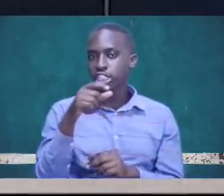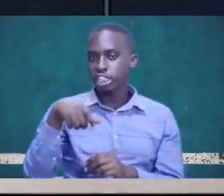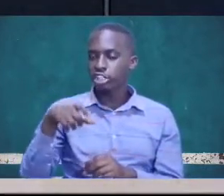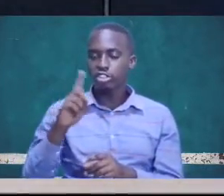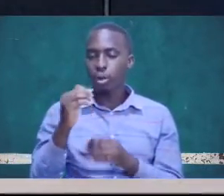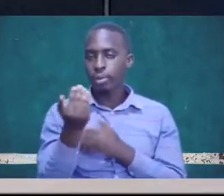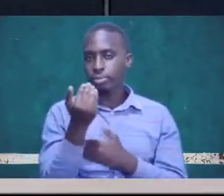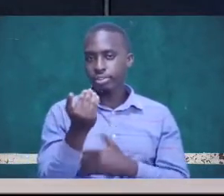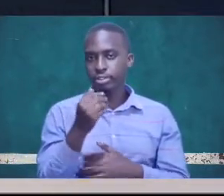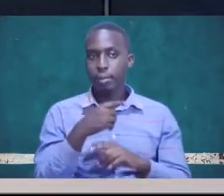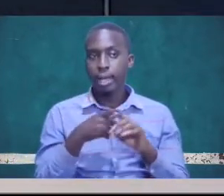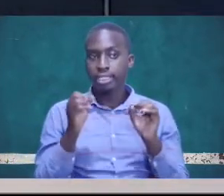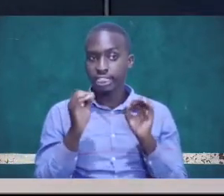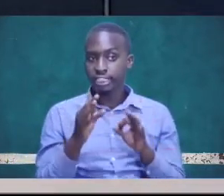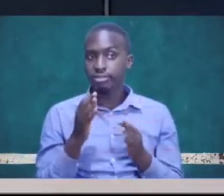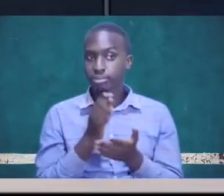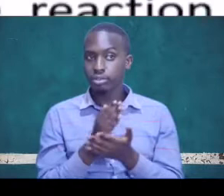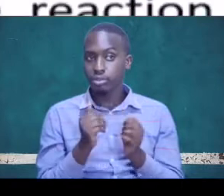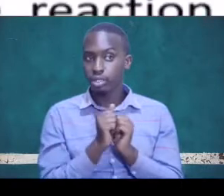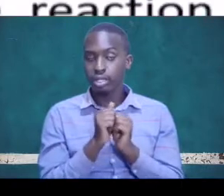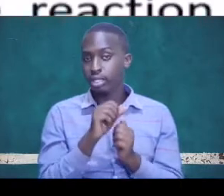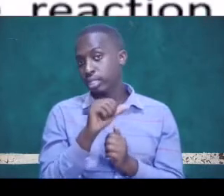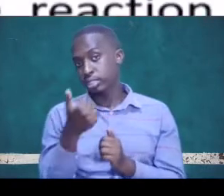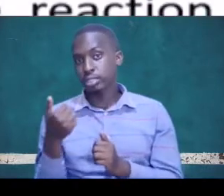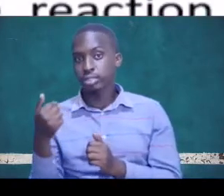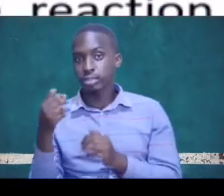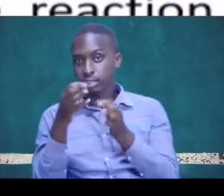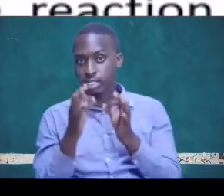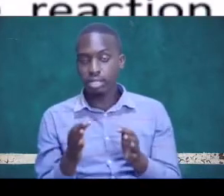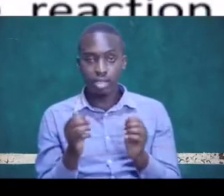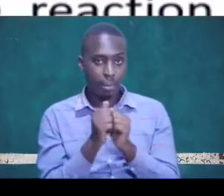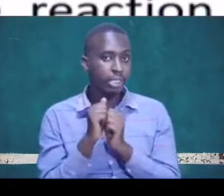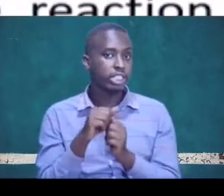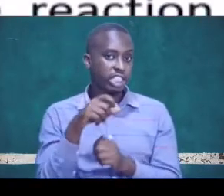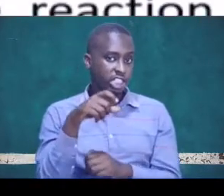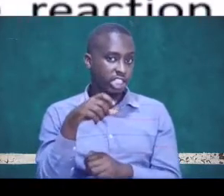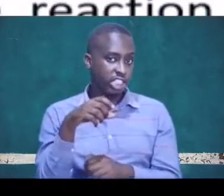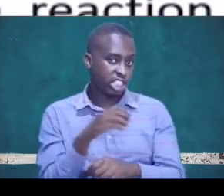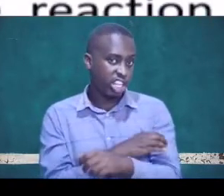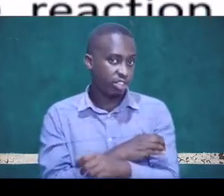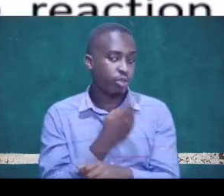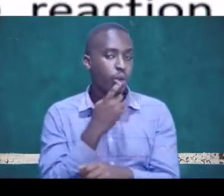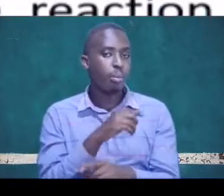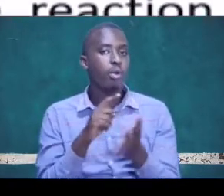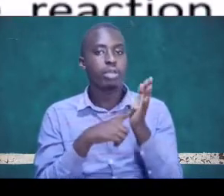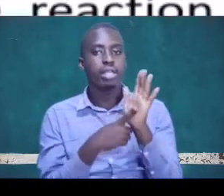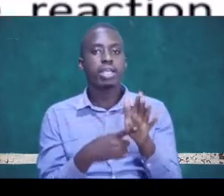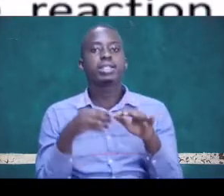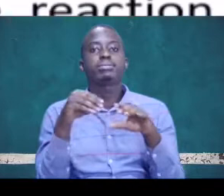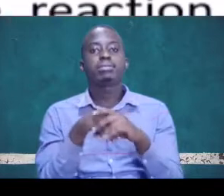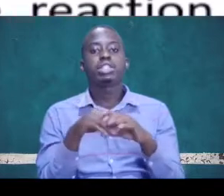asked. Because if it was together with another particle and energy, we would have now to show this energy into